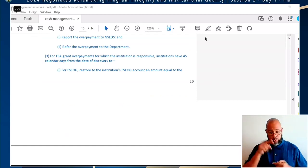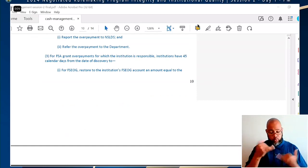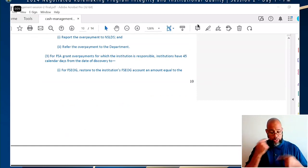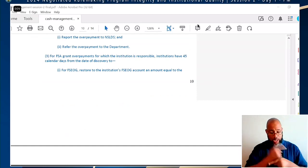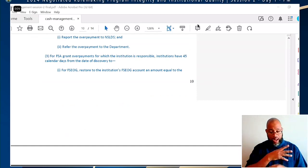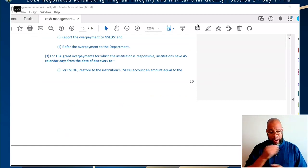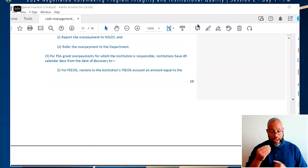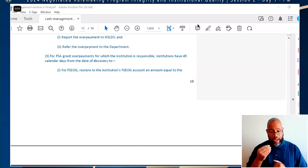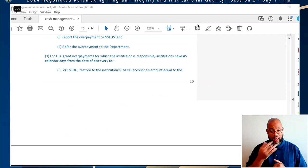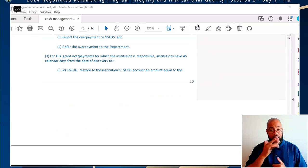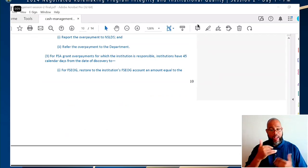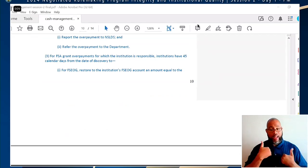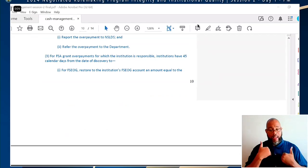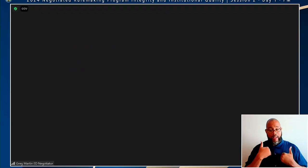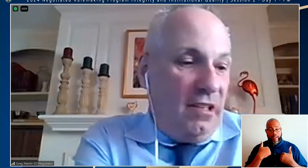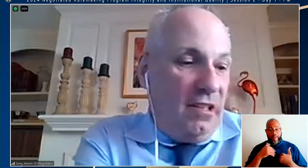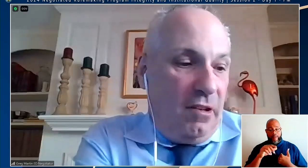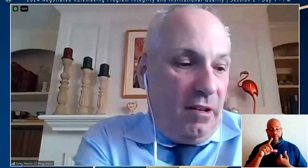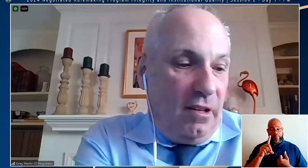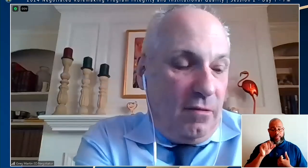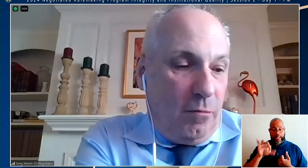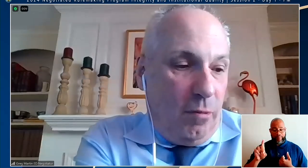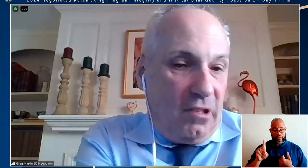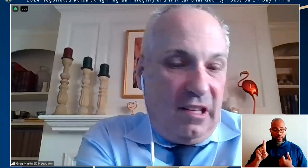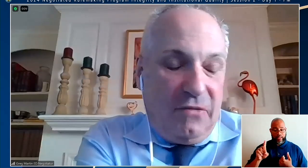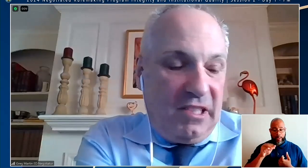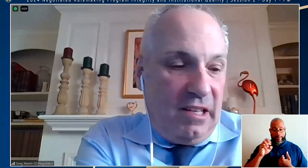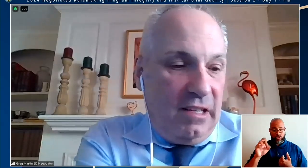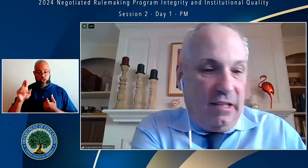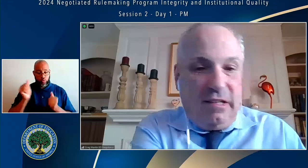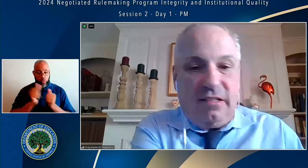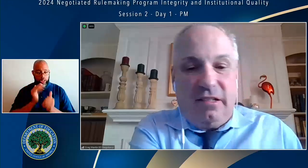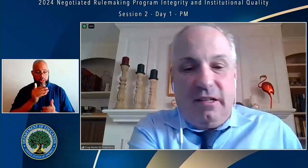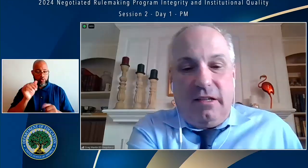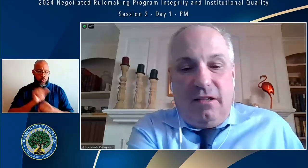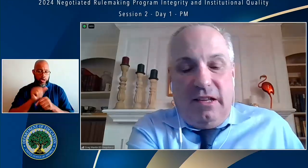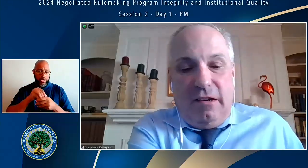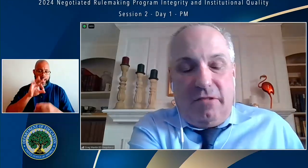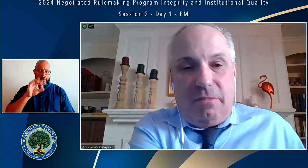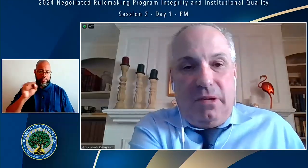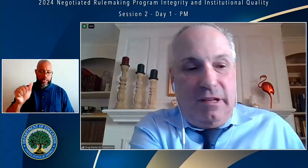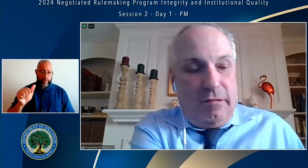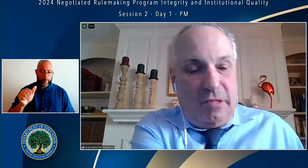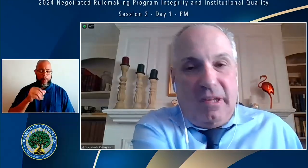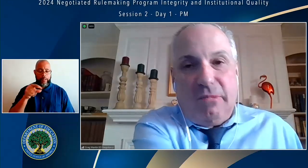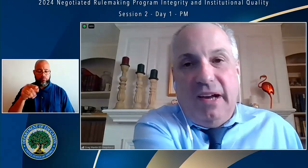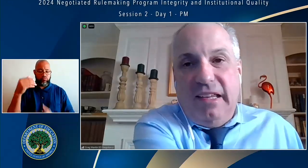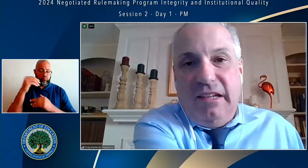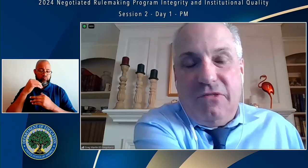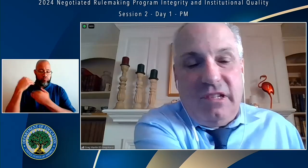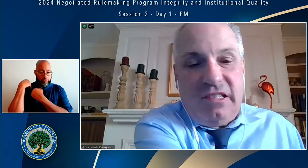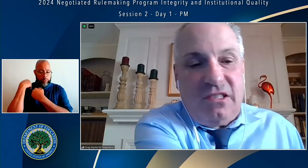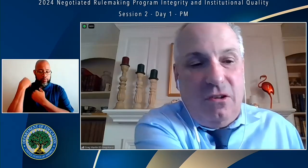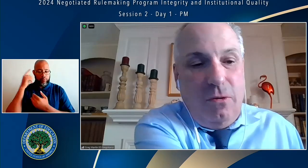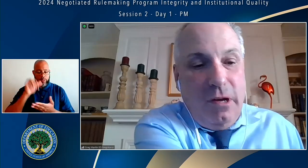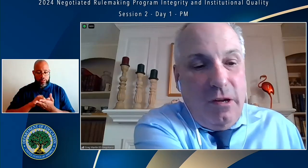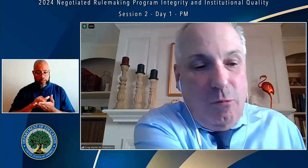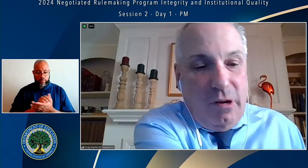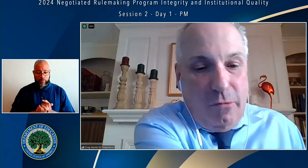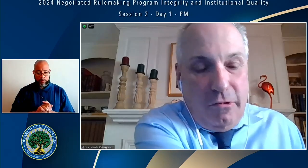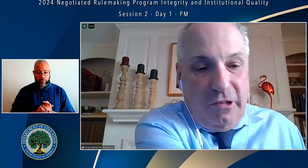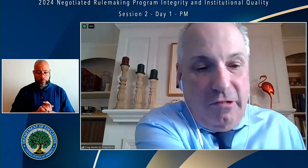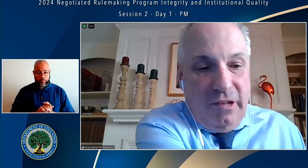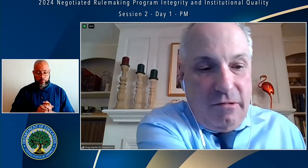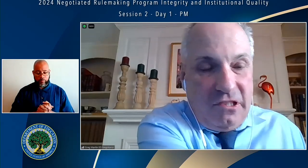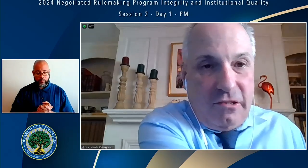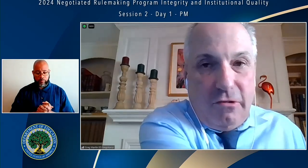and are lucky to have David Musser with us. David works in FSA and they are the responsible entity for this. So